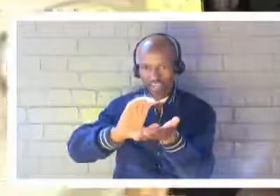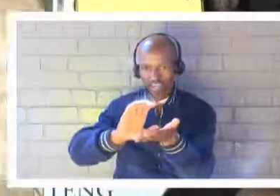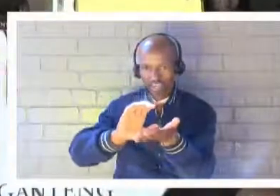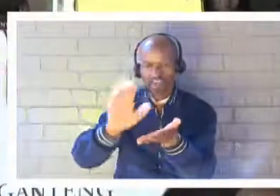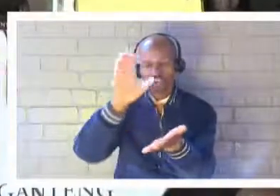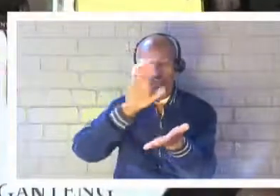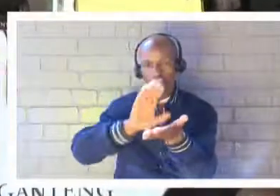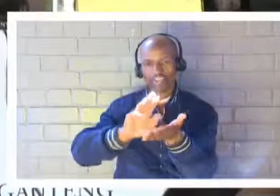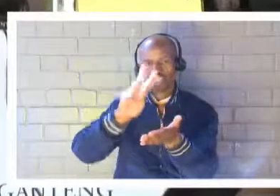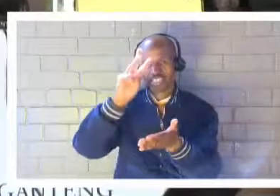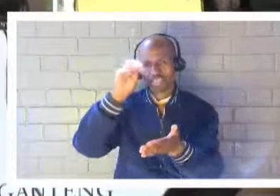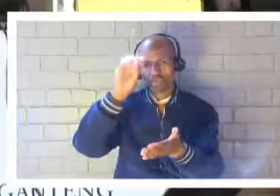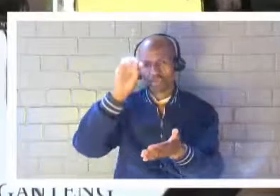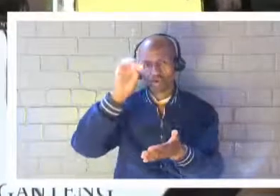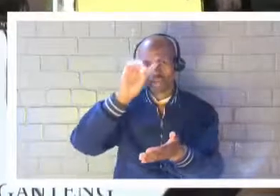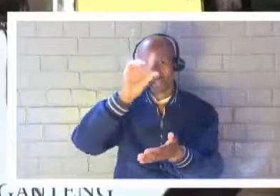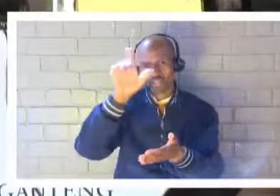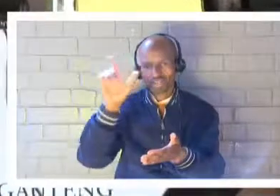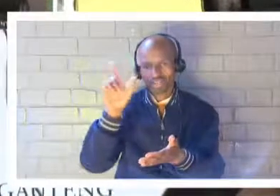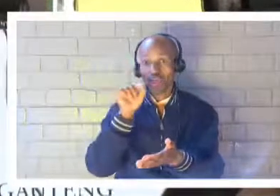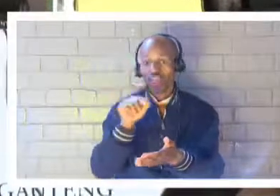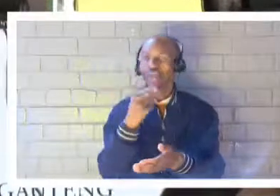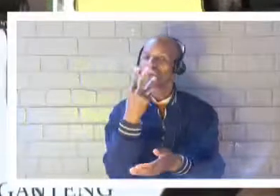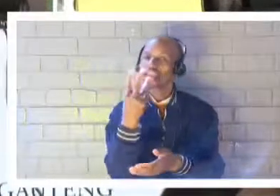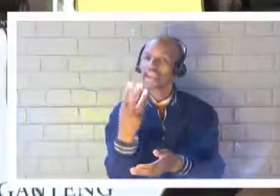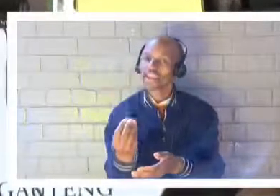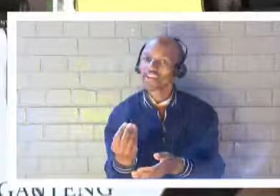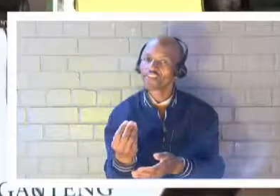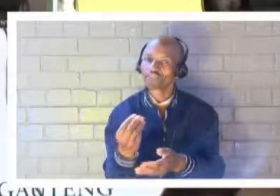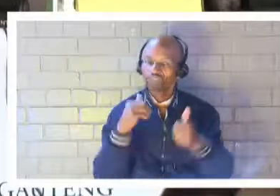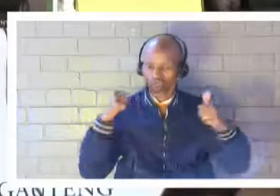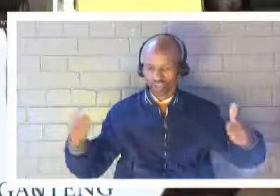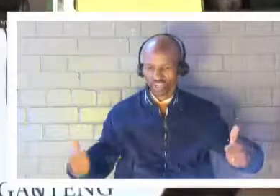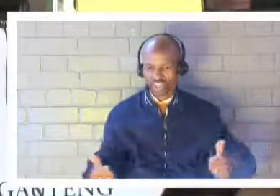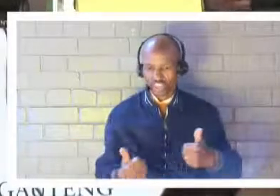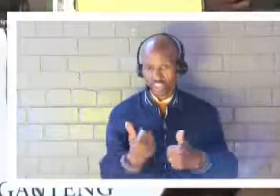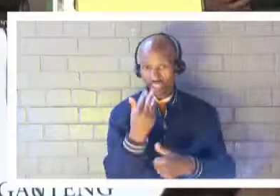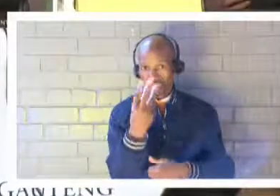funding model that has its challenges,